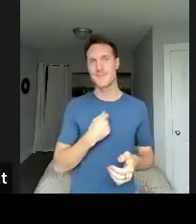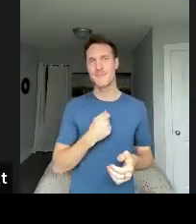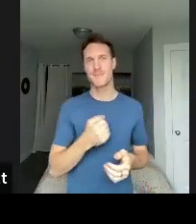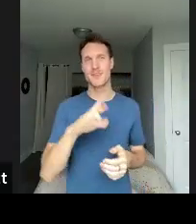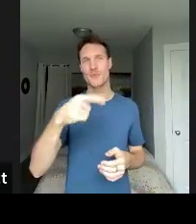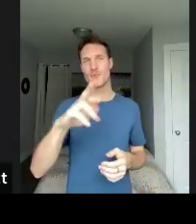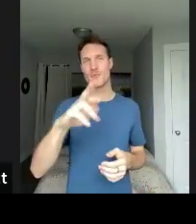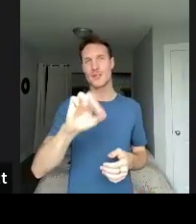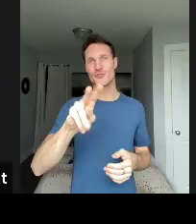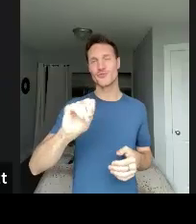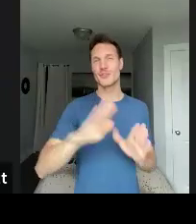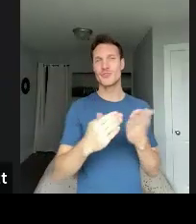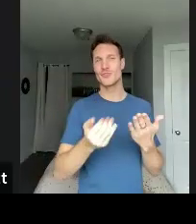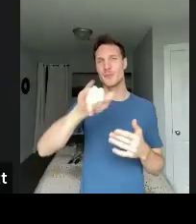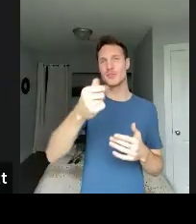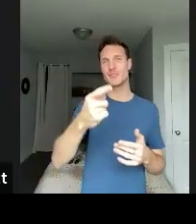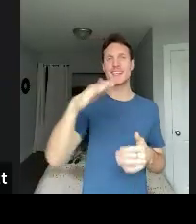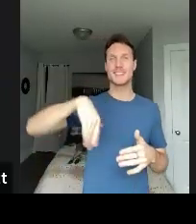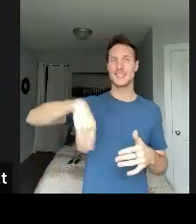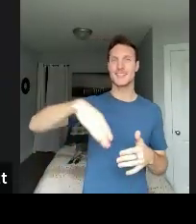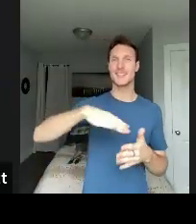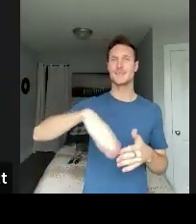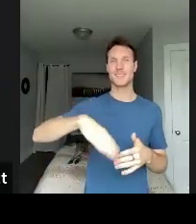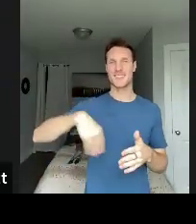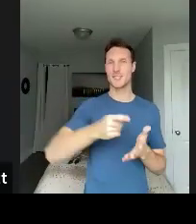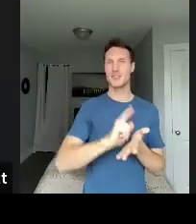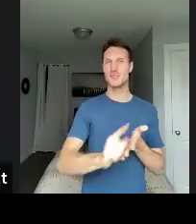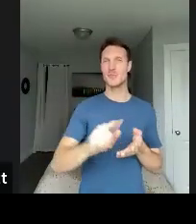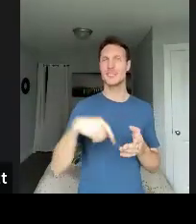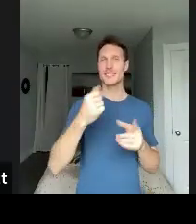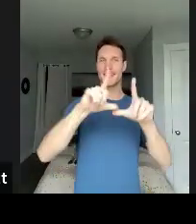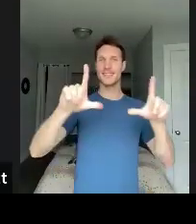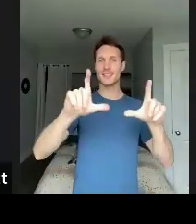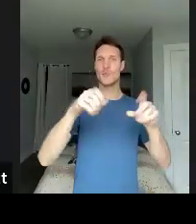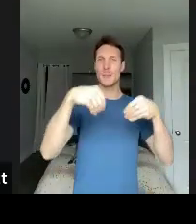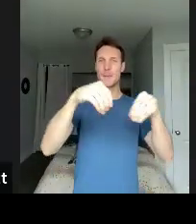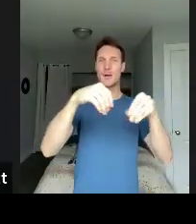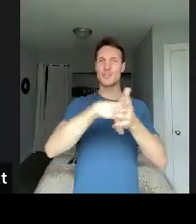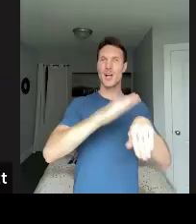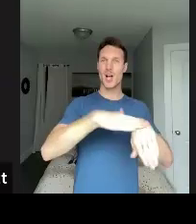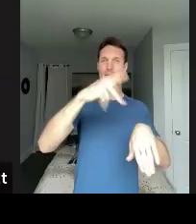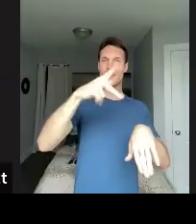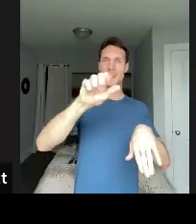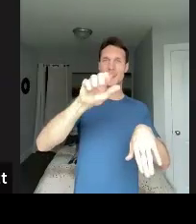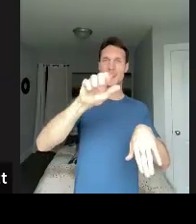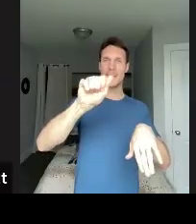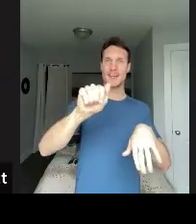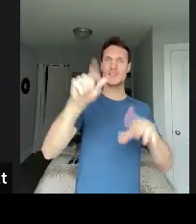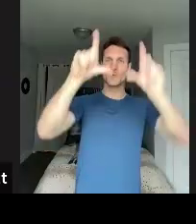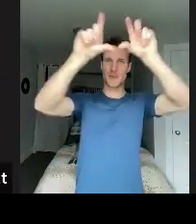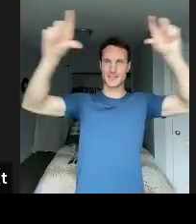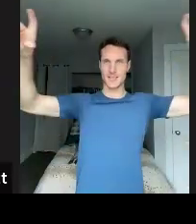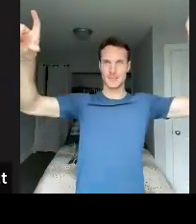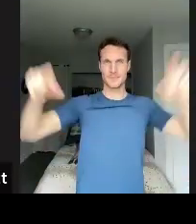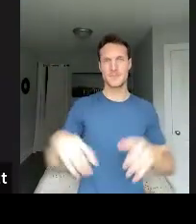opens later this week, and that link will be posted on the KDAD's website and sent out by